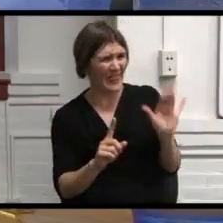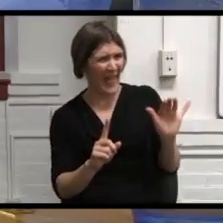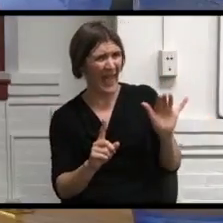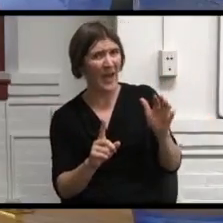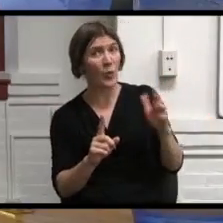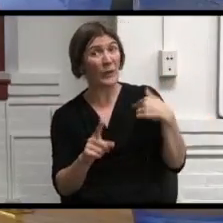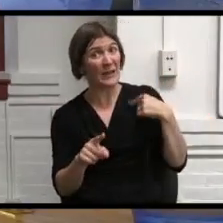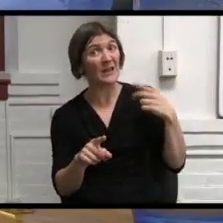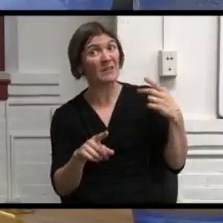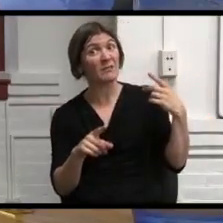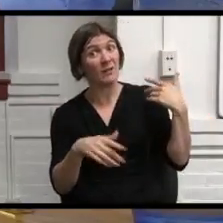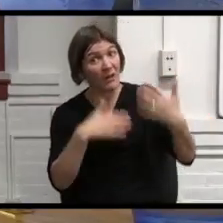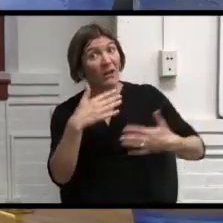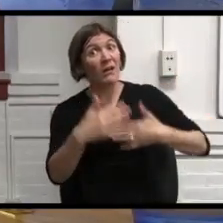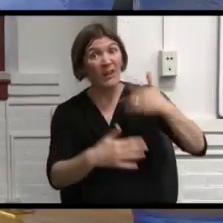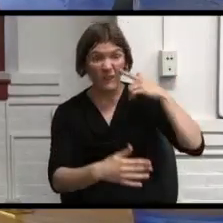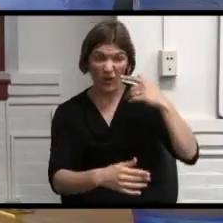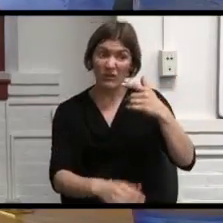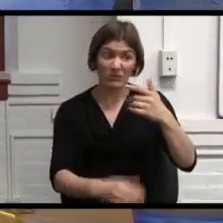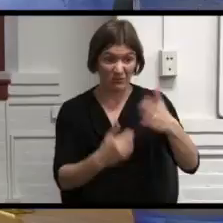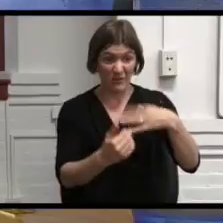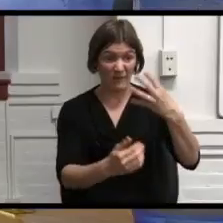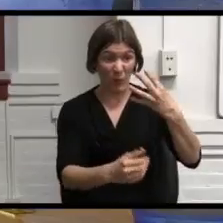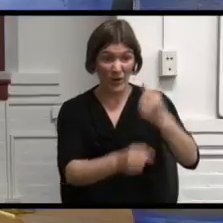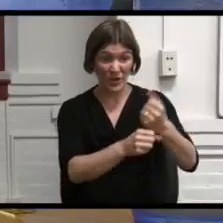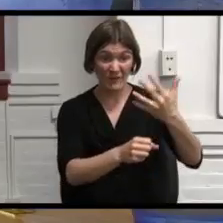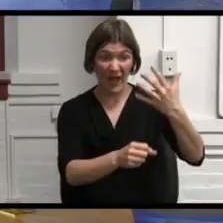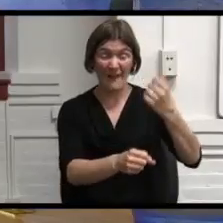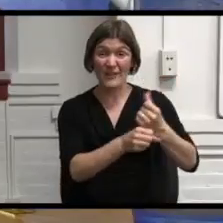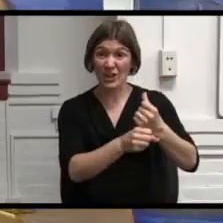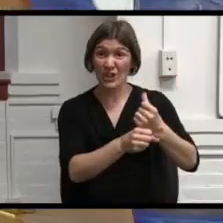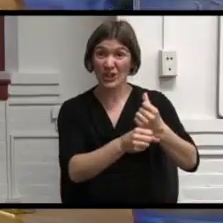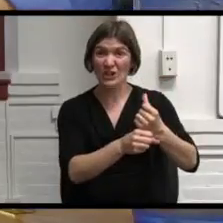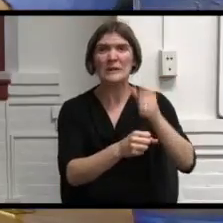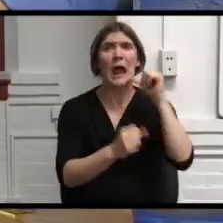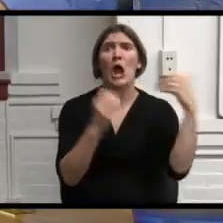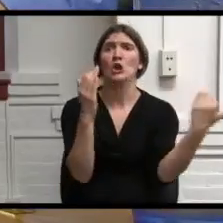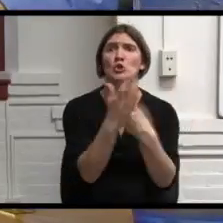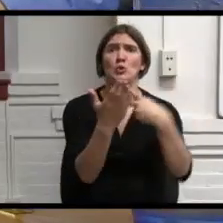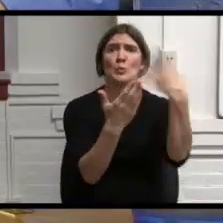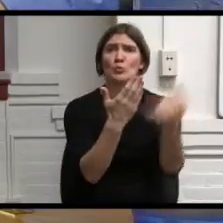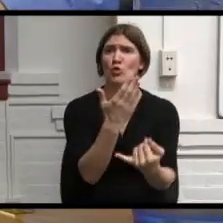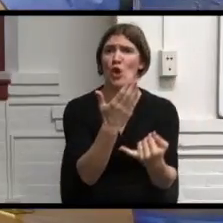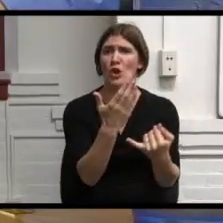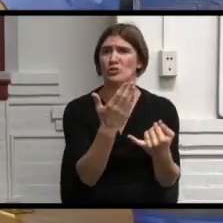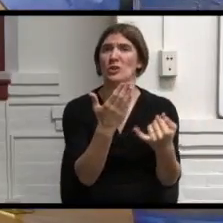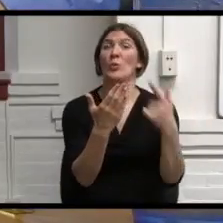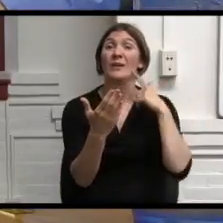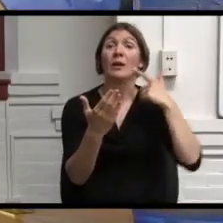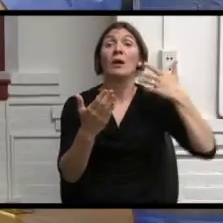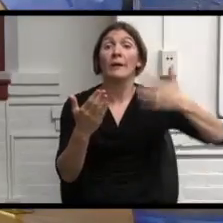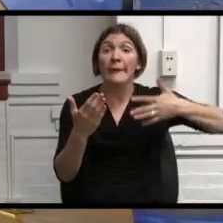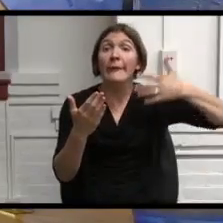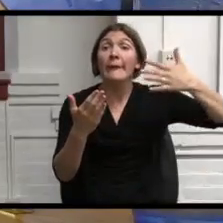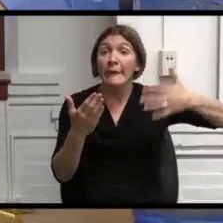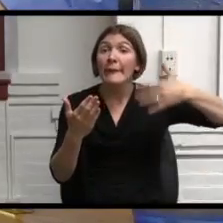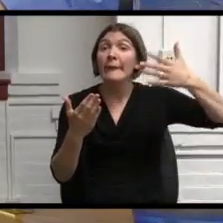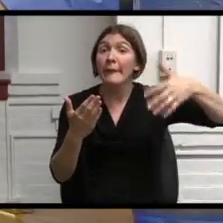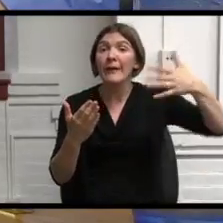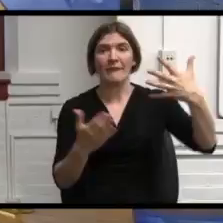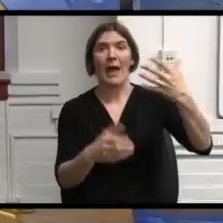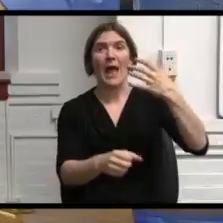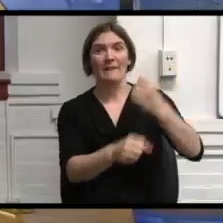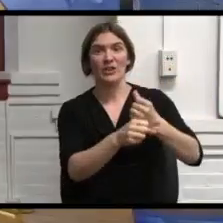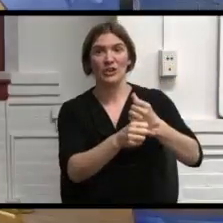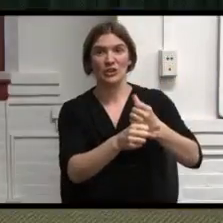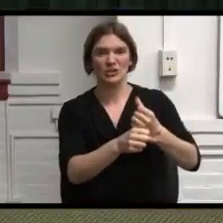for 4 years, 4.5 years. So it's not a new project. Correct. 5 years.